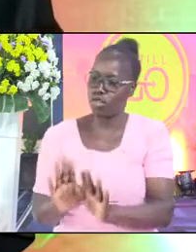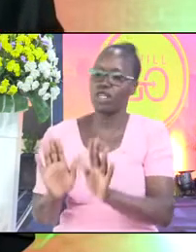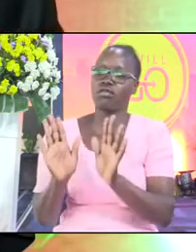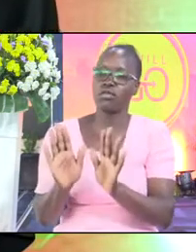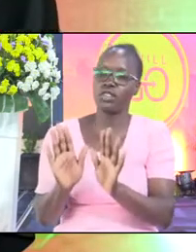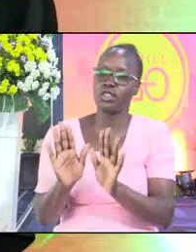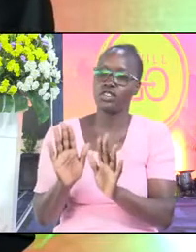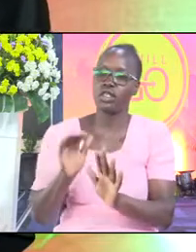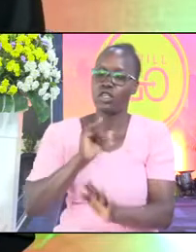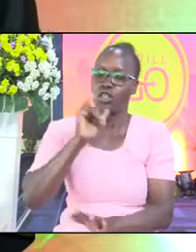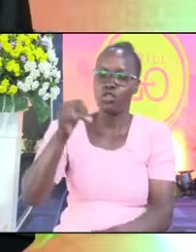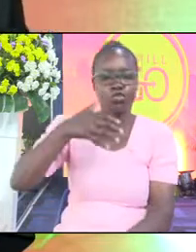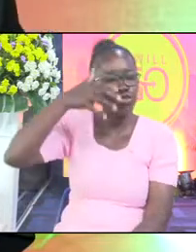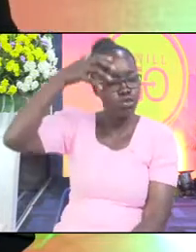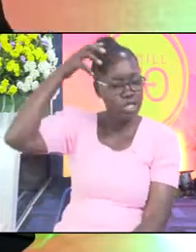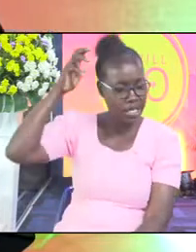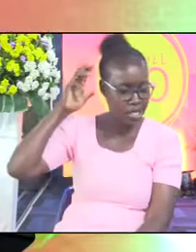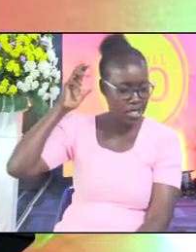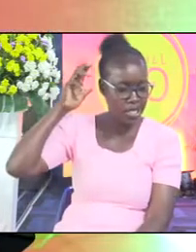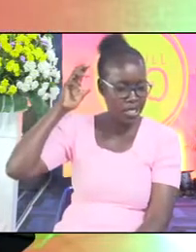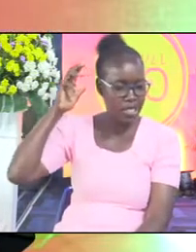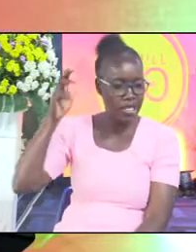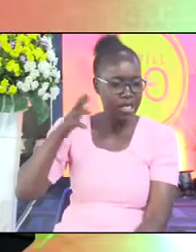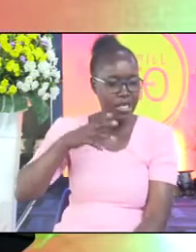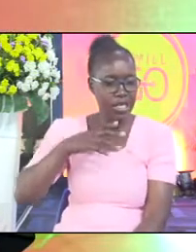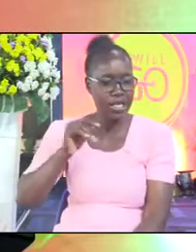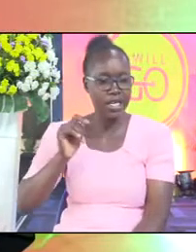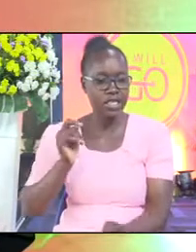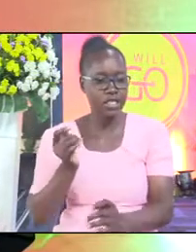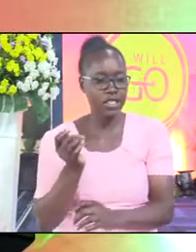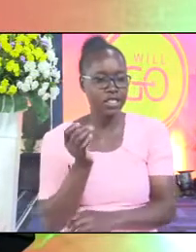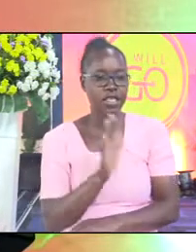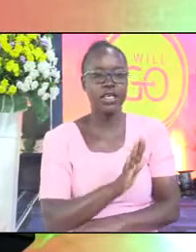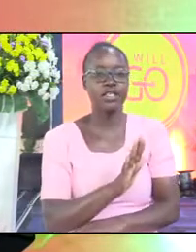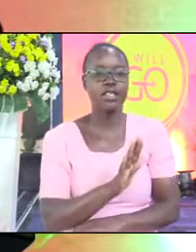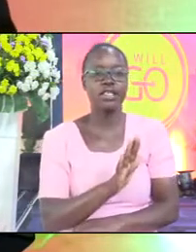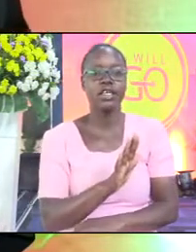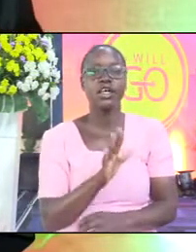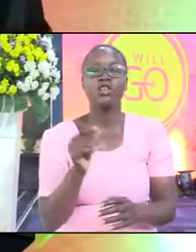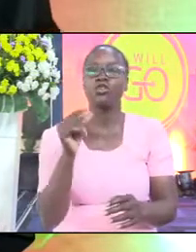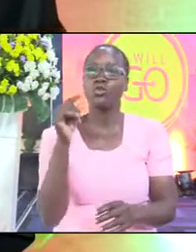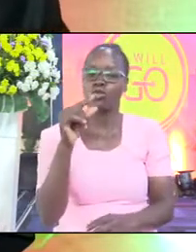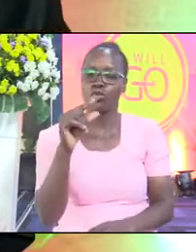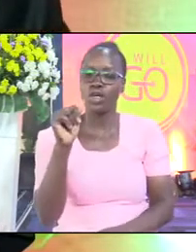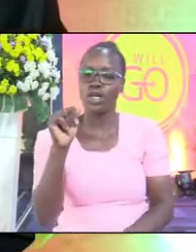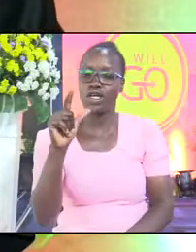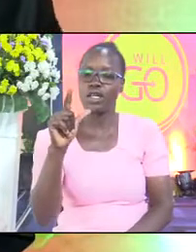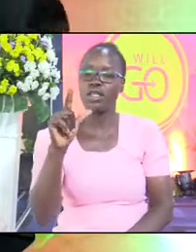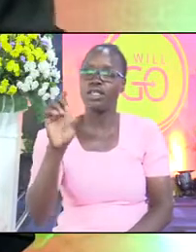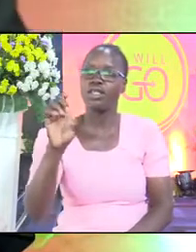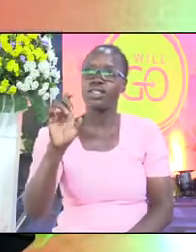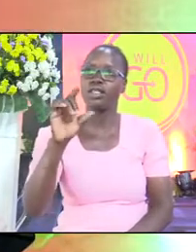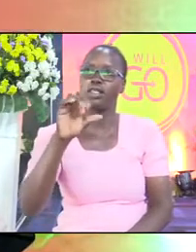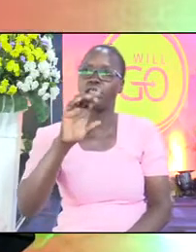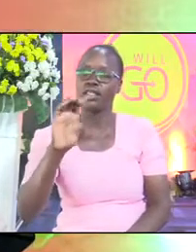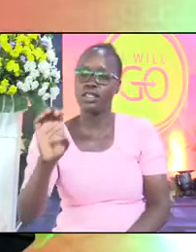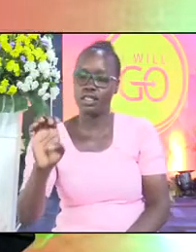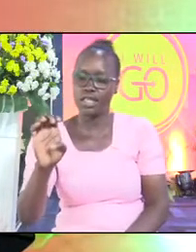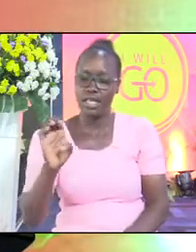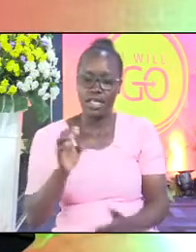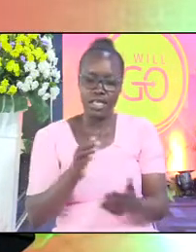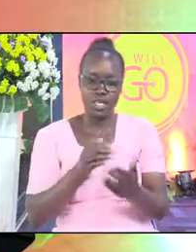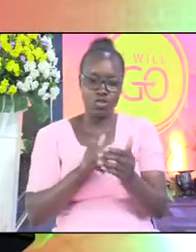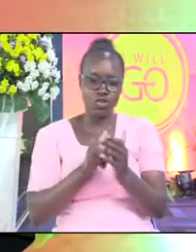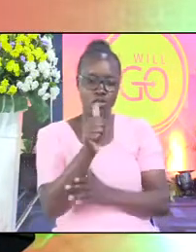left Judea and returned to Galilee. He had to go